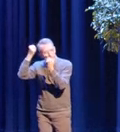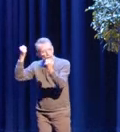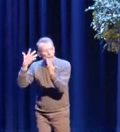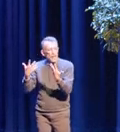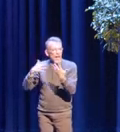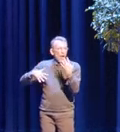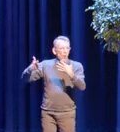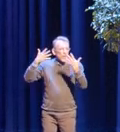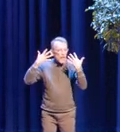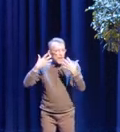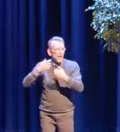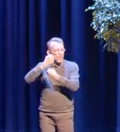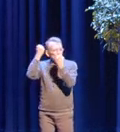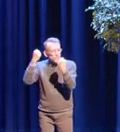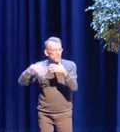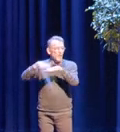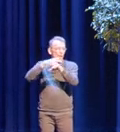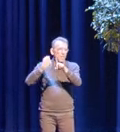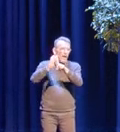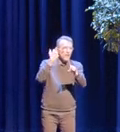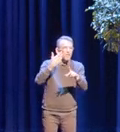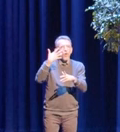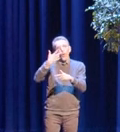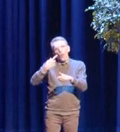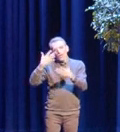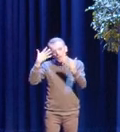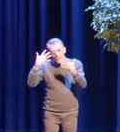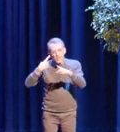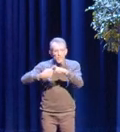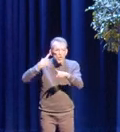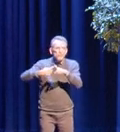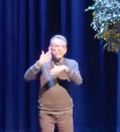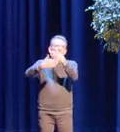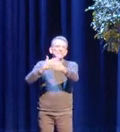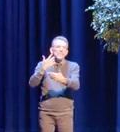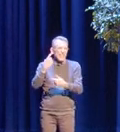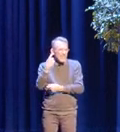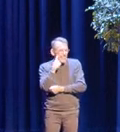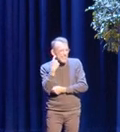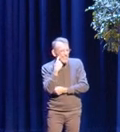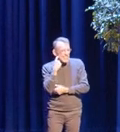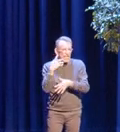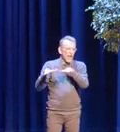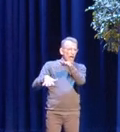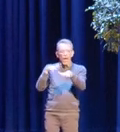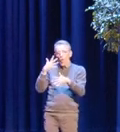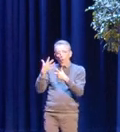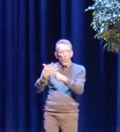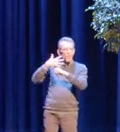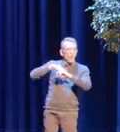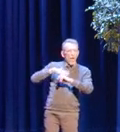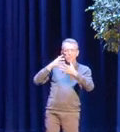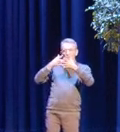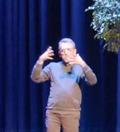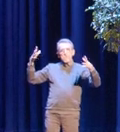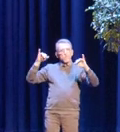with climate impacts we're seeing all around the world and statements of climate emergency, it's easy to get downtrodden, to be overwhelmed by the scale